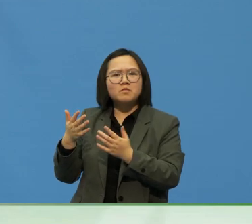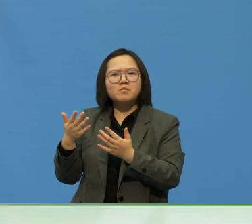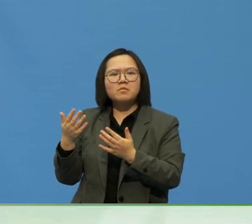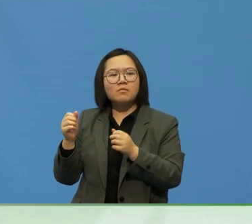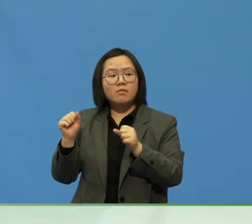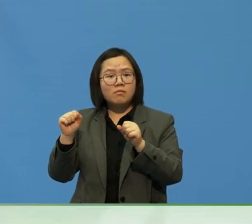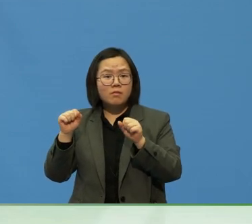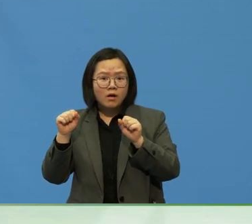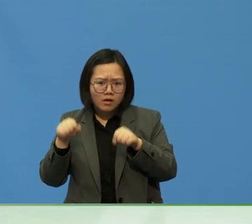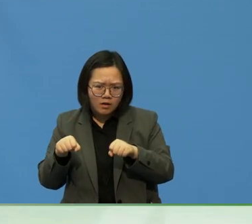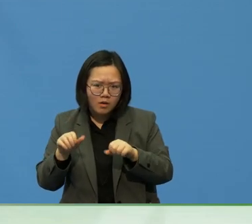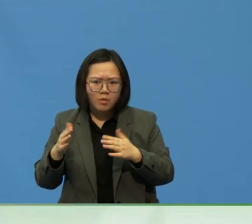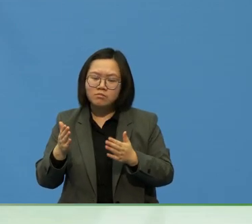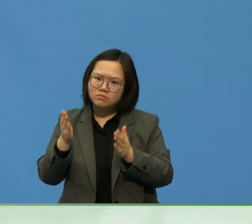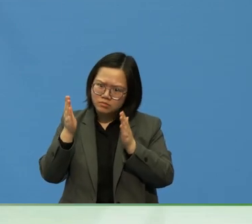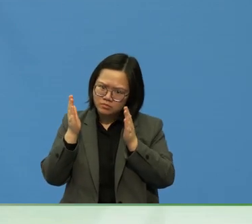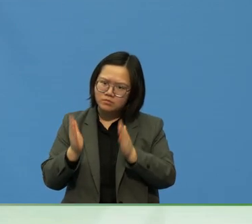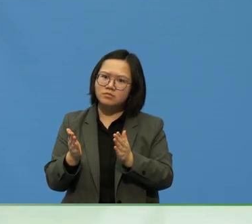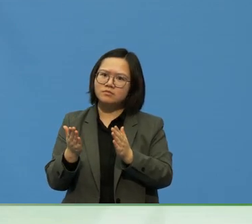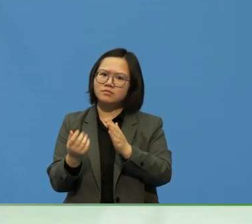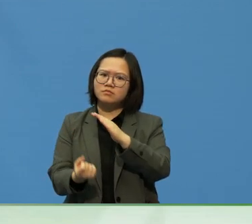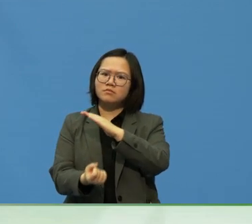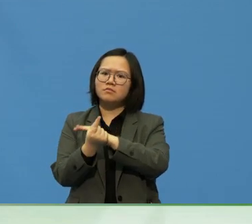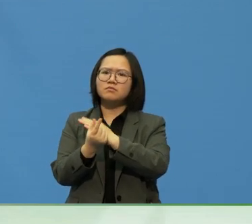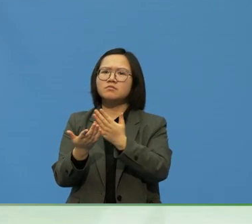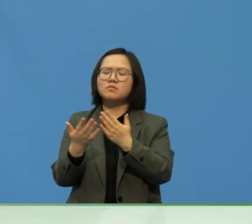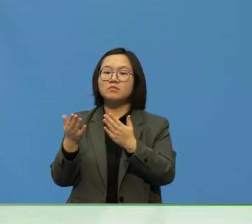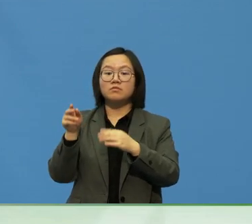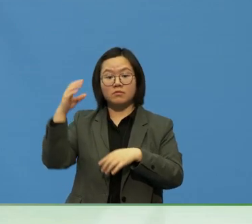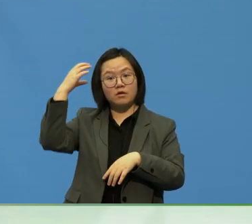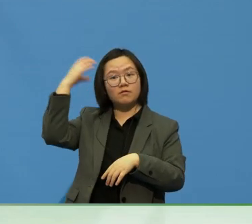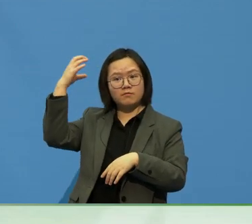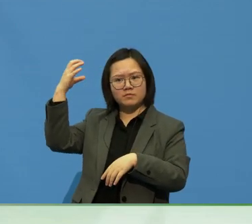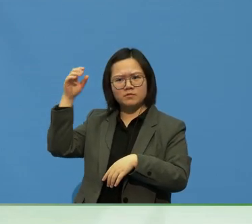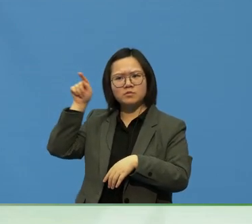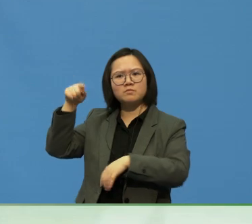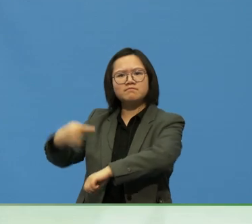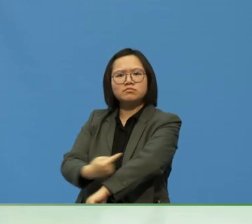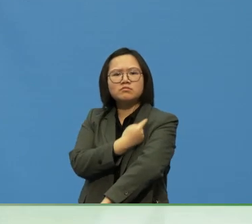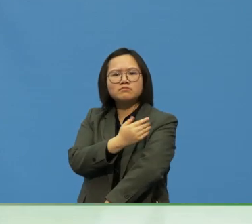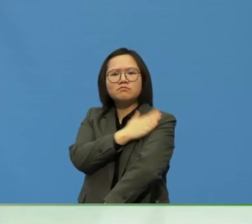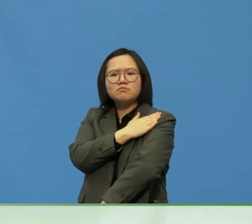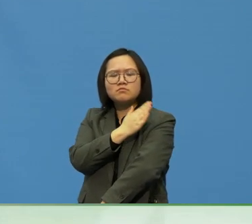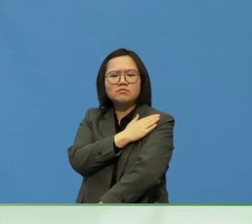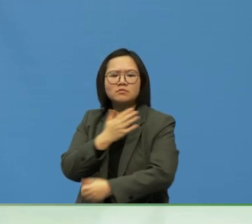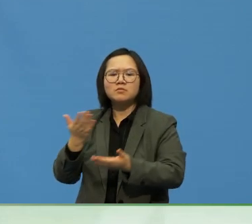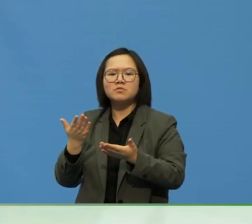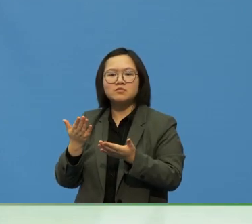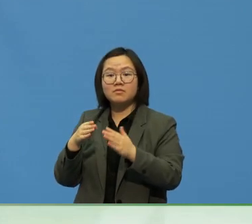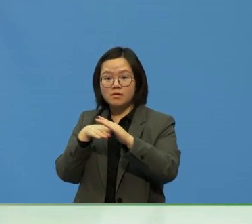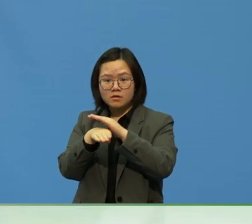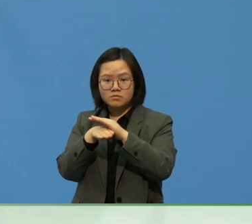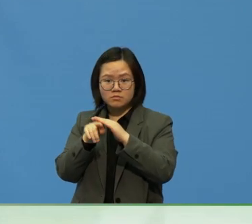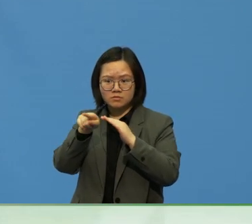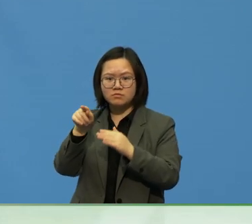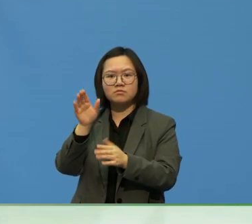make companies, corporates more accountable to see accessibility and live up to that as a right of